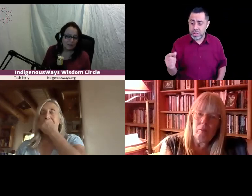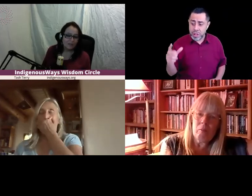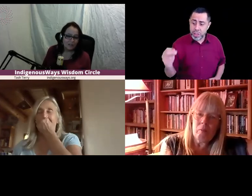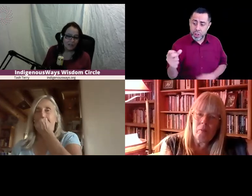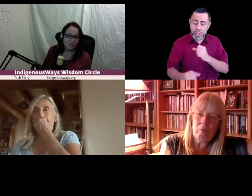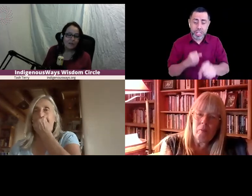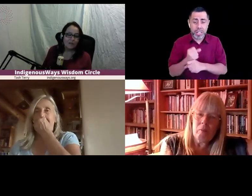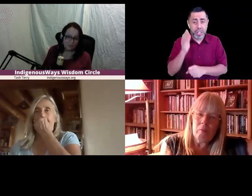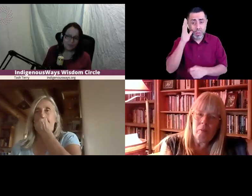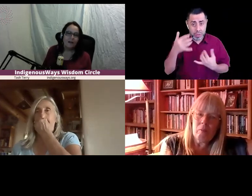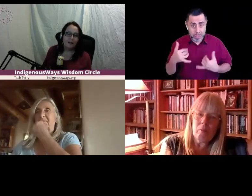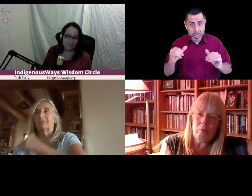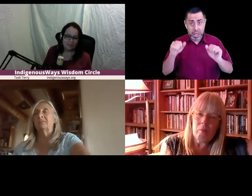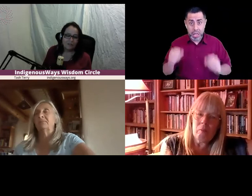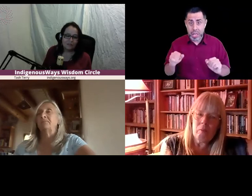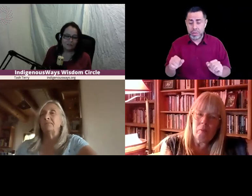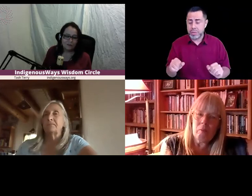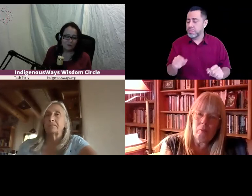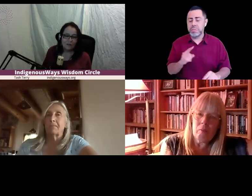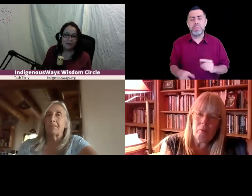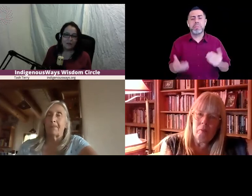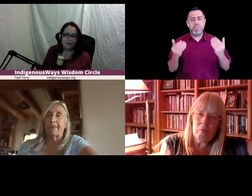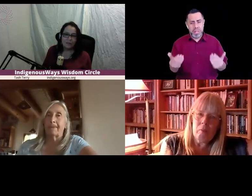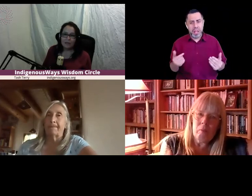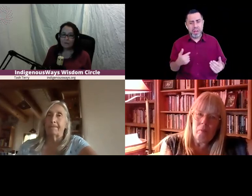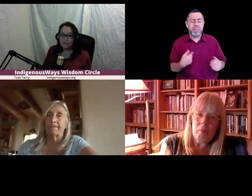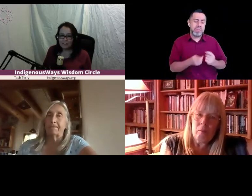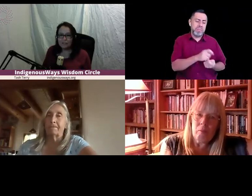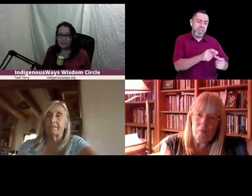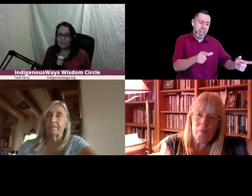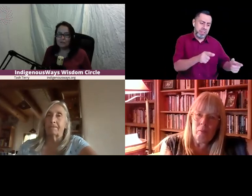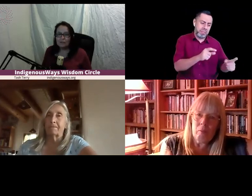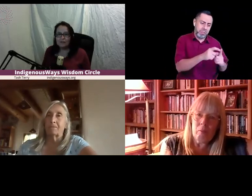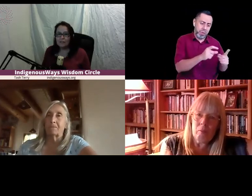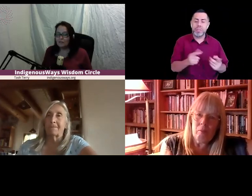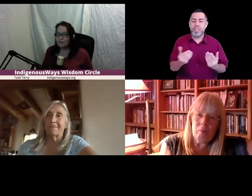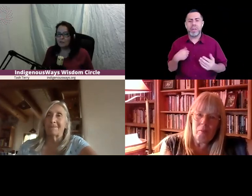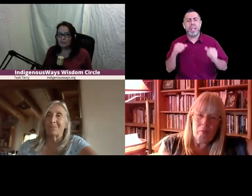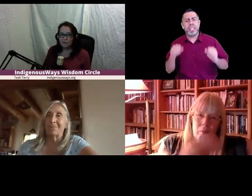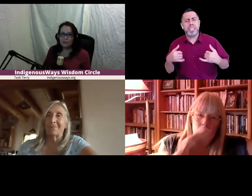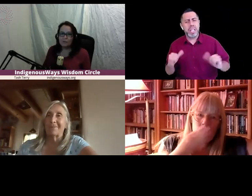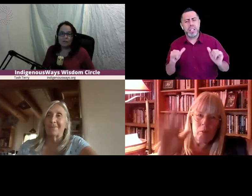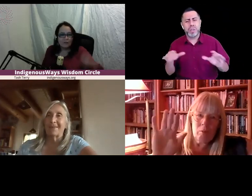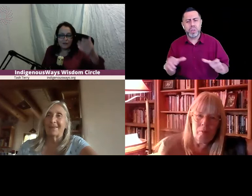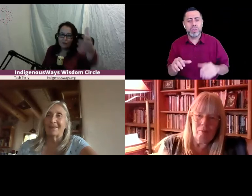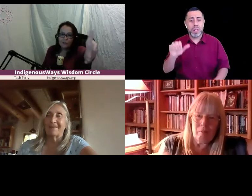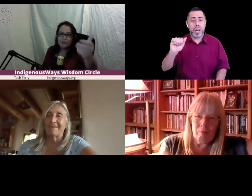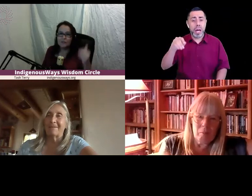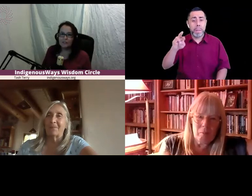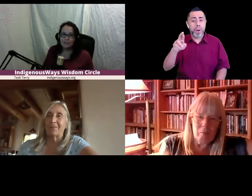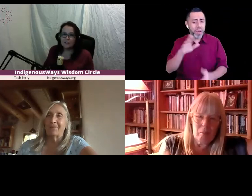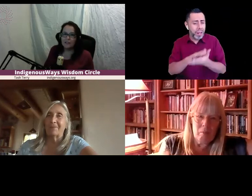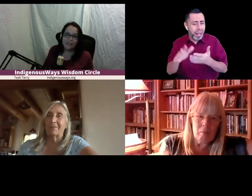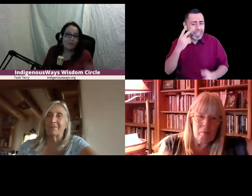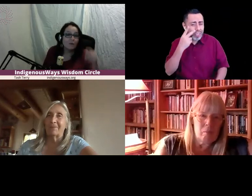at this time, Biga, I can do it. Mm-hmm. So, Amber, nice to see you. Would love to hear some words from you. Do you have any words for Lynn